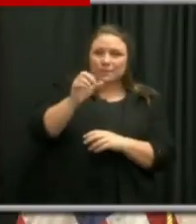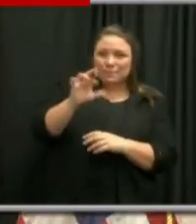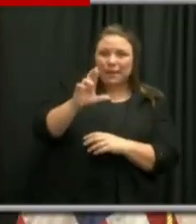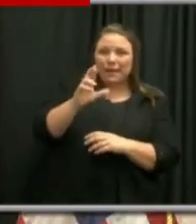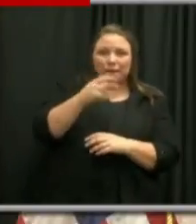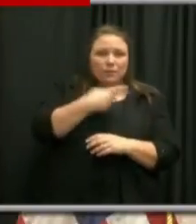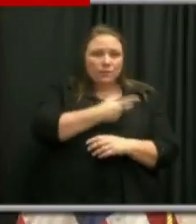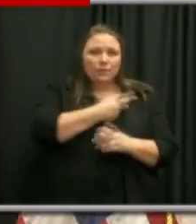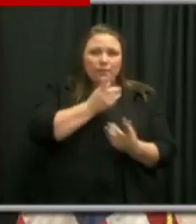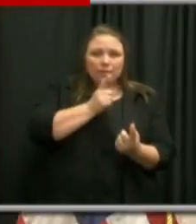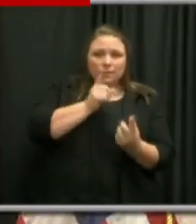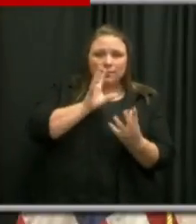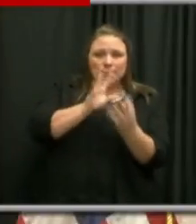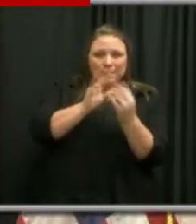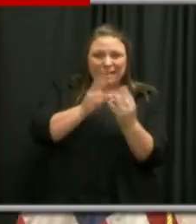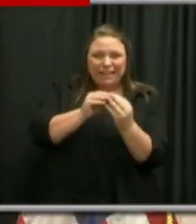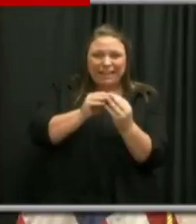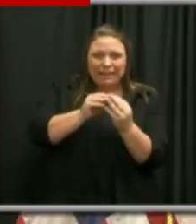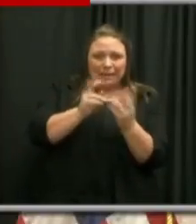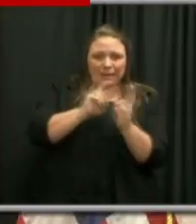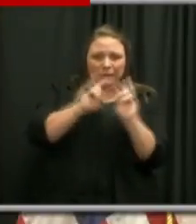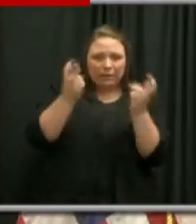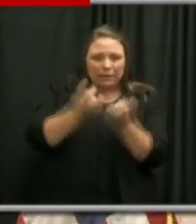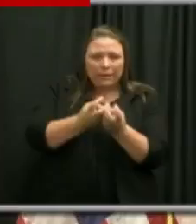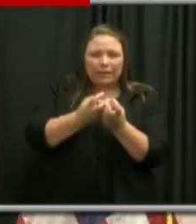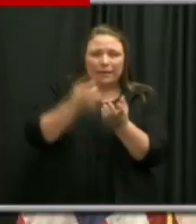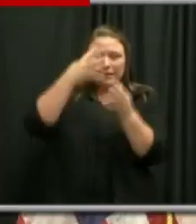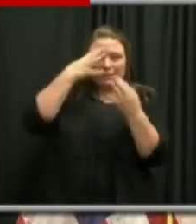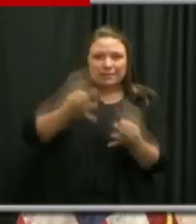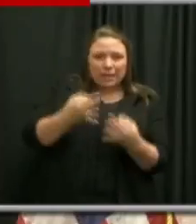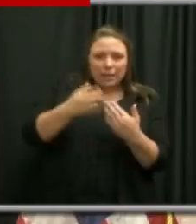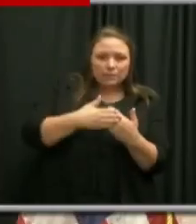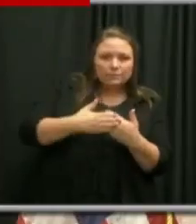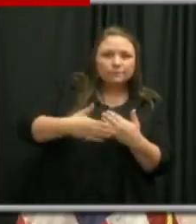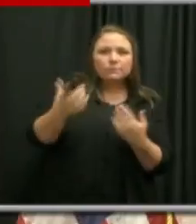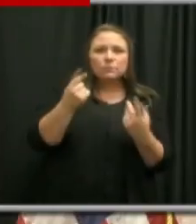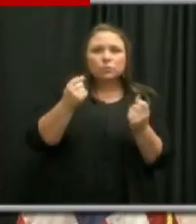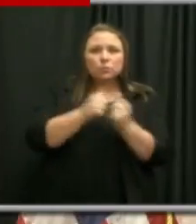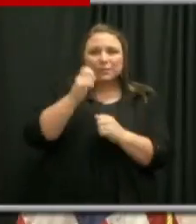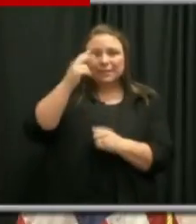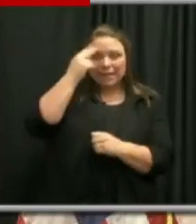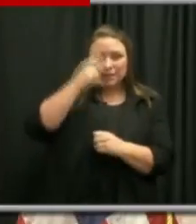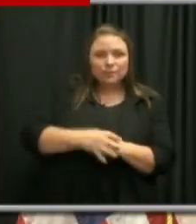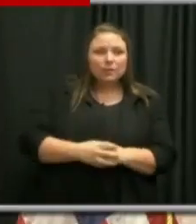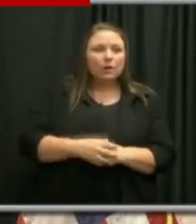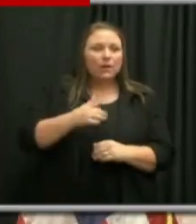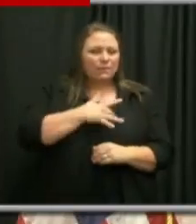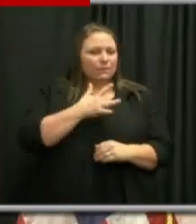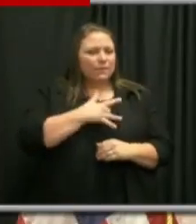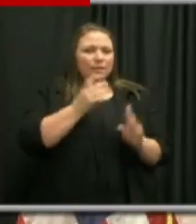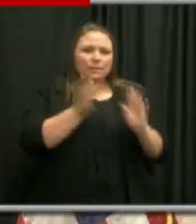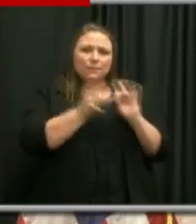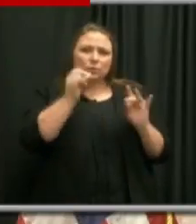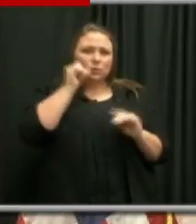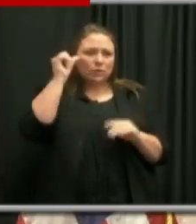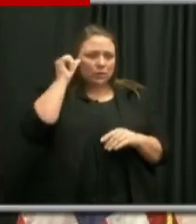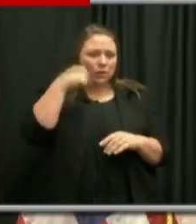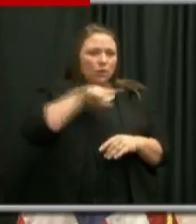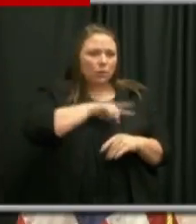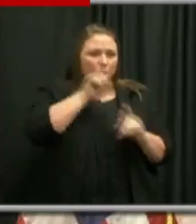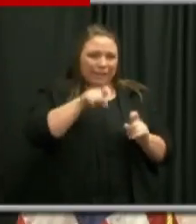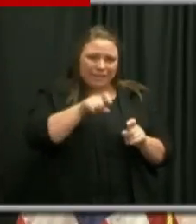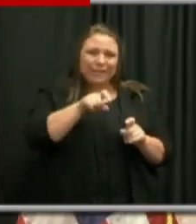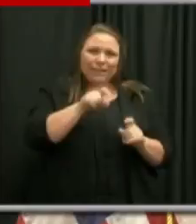group of people to determine when the next steps, what the next steps will be for Nashville. As I believe I mentioned yesterday, we're going to need to